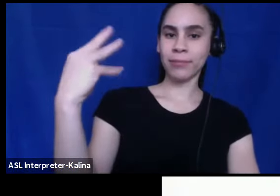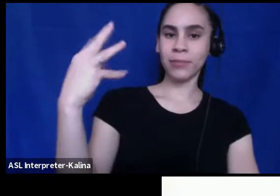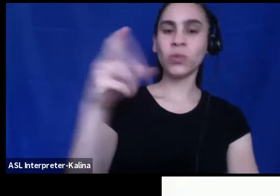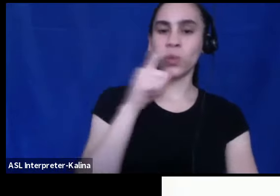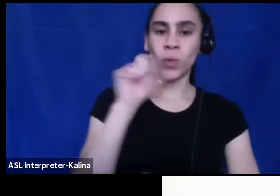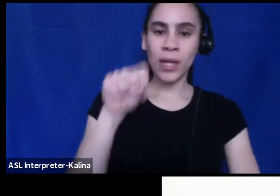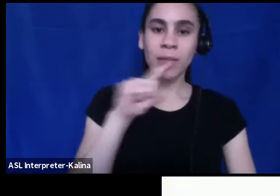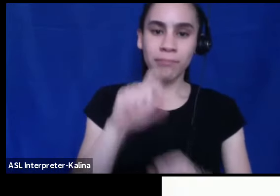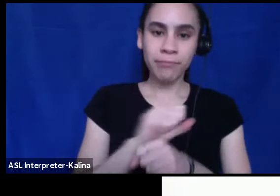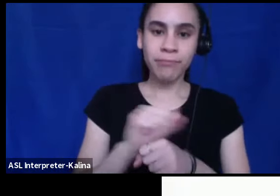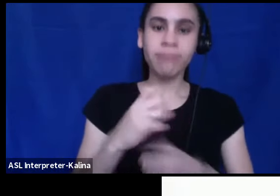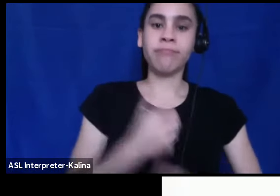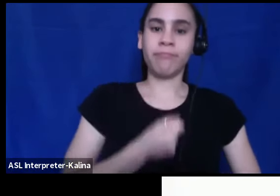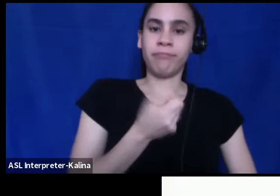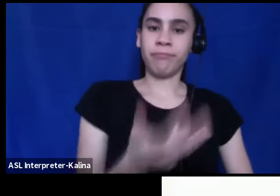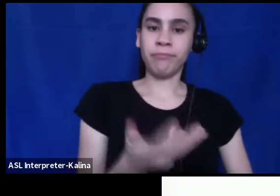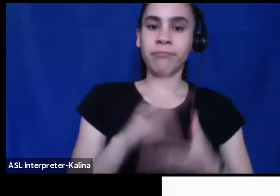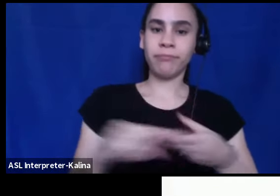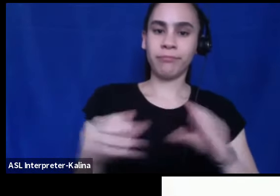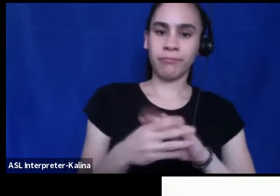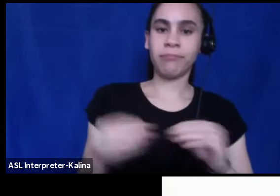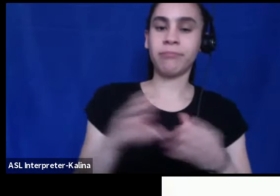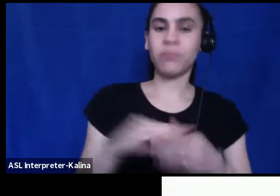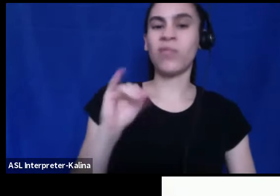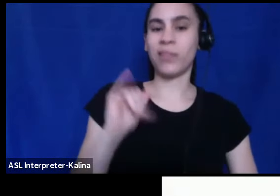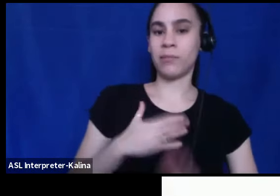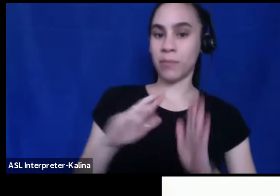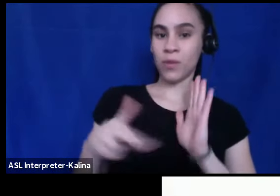my role, and that's how I ended up where I am today.